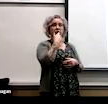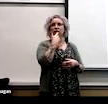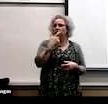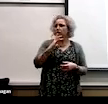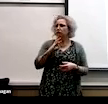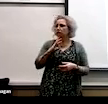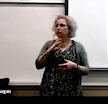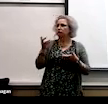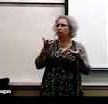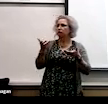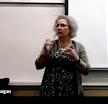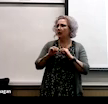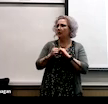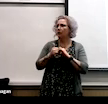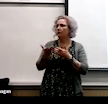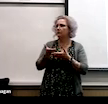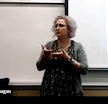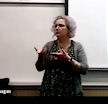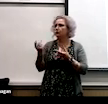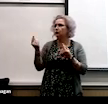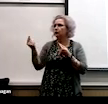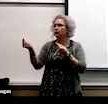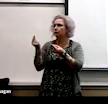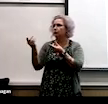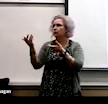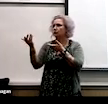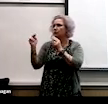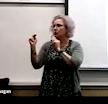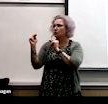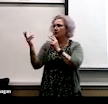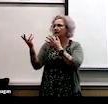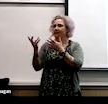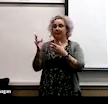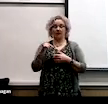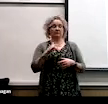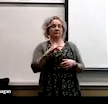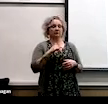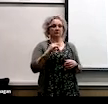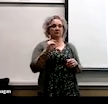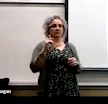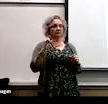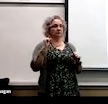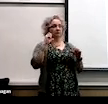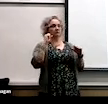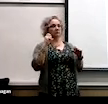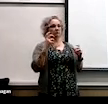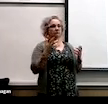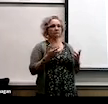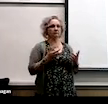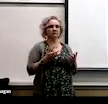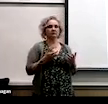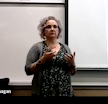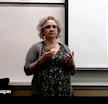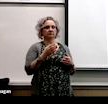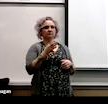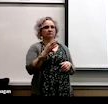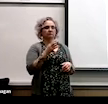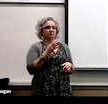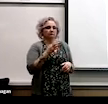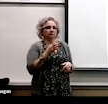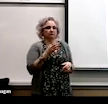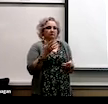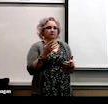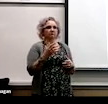always nice to find people when you expect to find nobody Right. who's willing to make changes. So that makes a lot of sense as a way to go about it. Yeah, I think so.